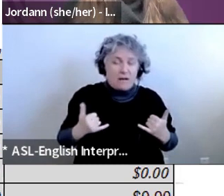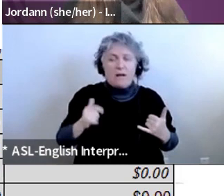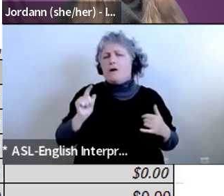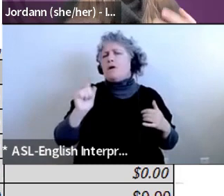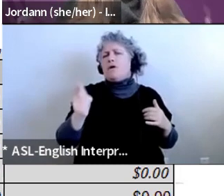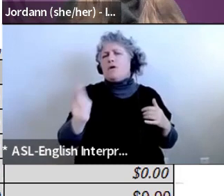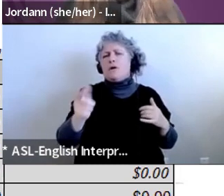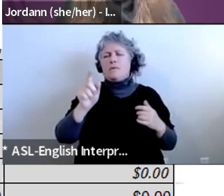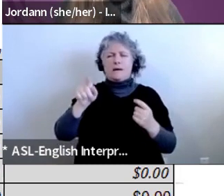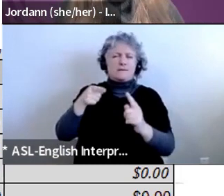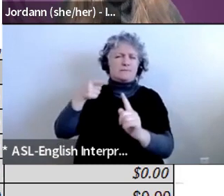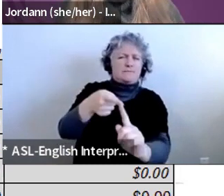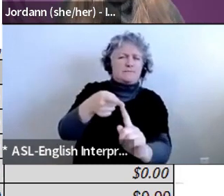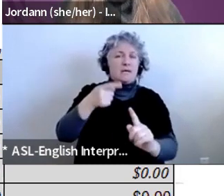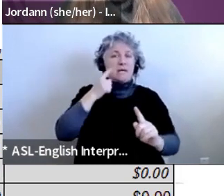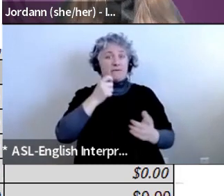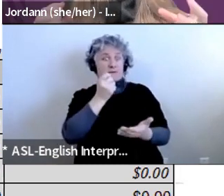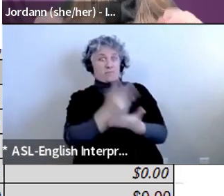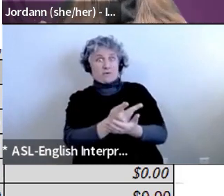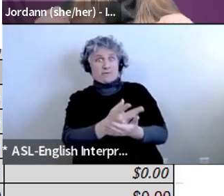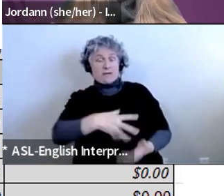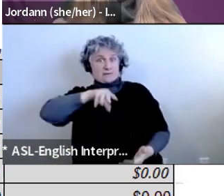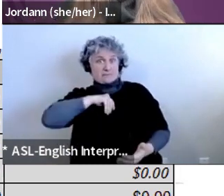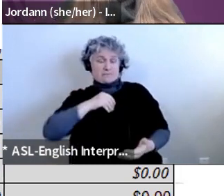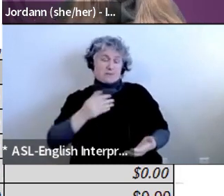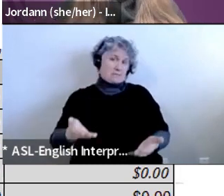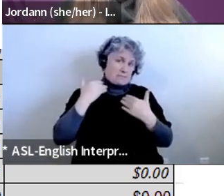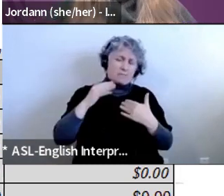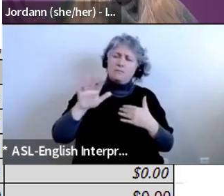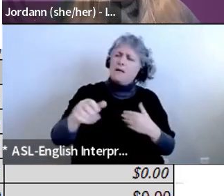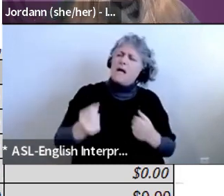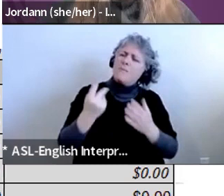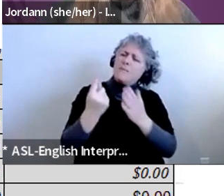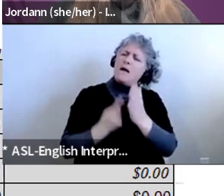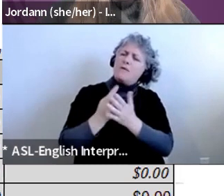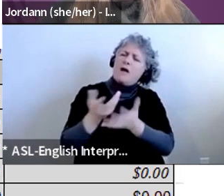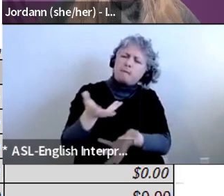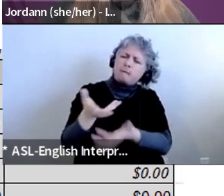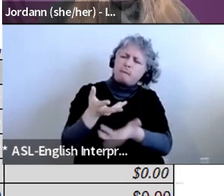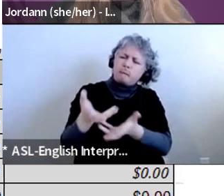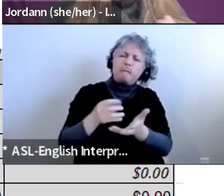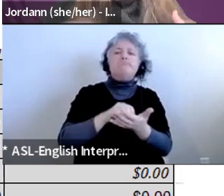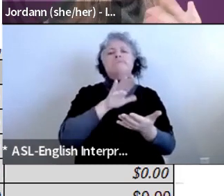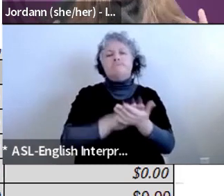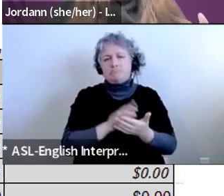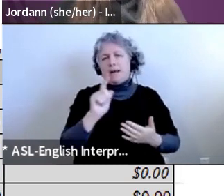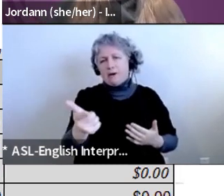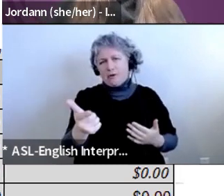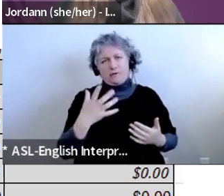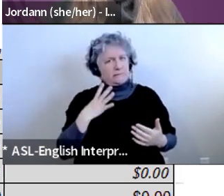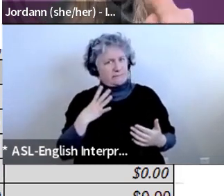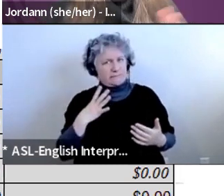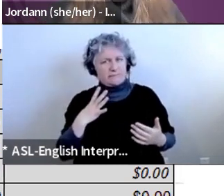more refined if you were accepted into the program. We would get those details down a bit better in terms of what you'd